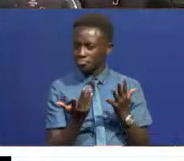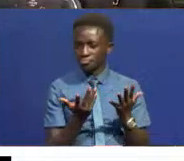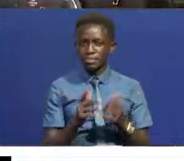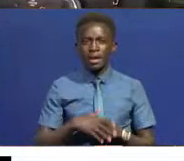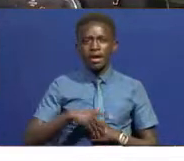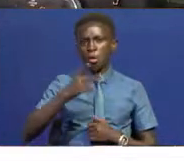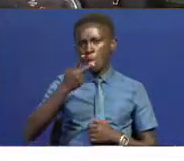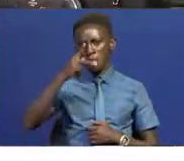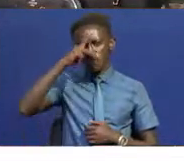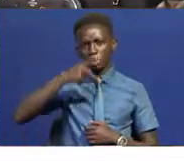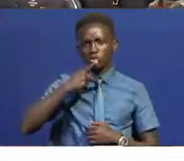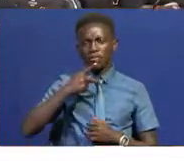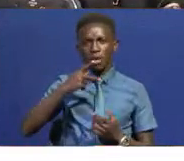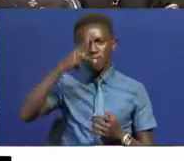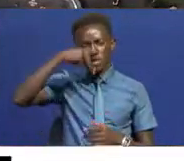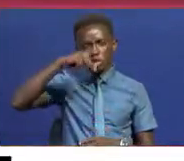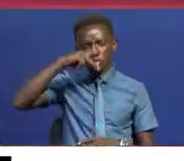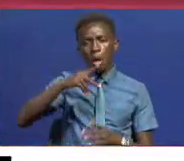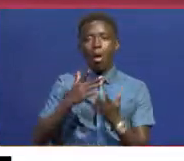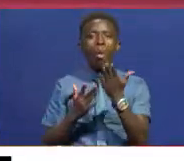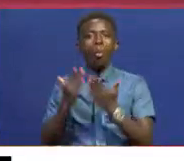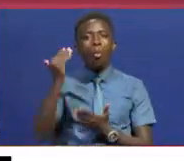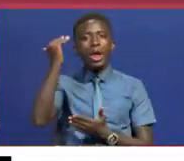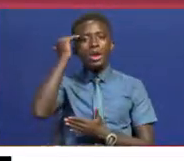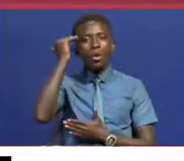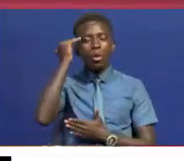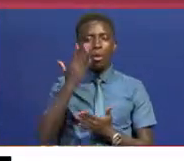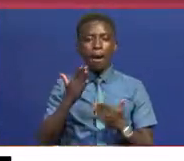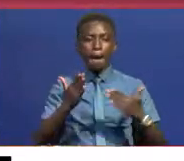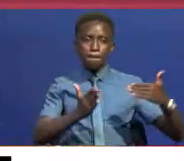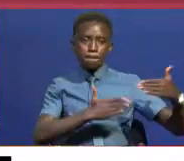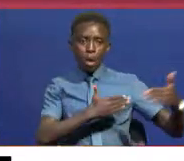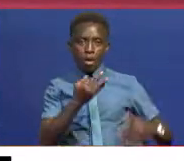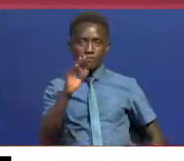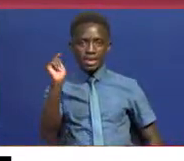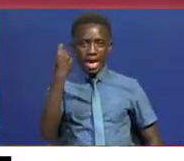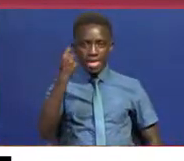Ladies and gentlemen, you know Bomas is famous.